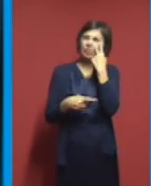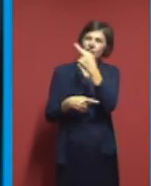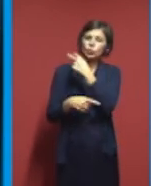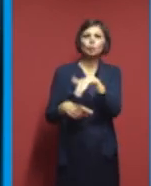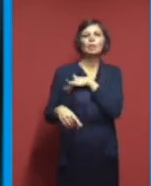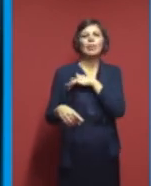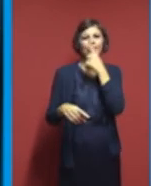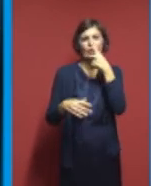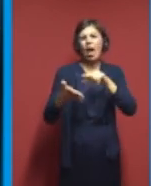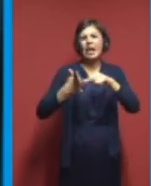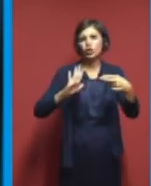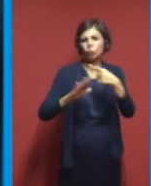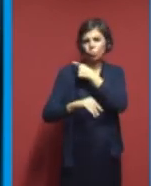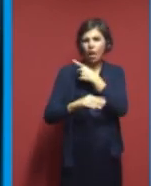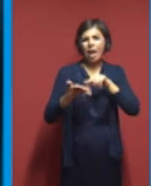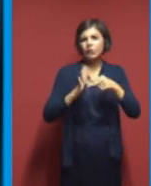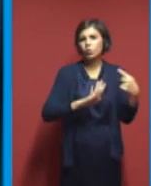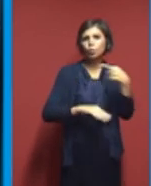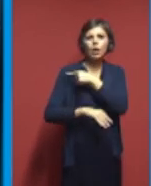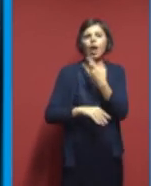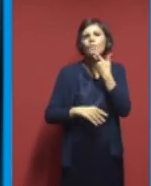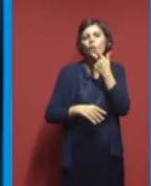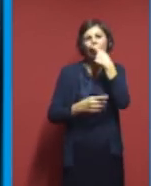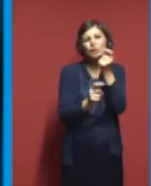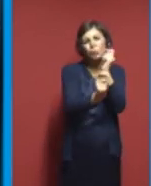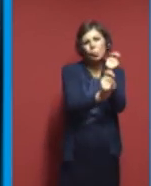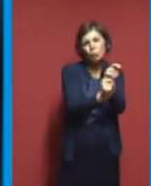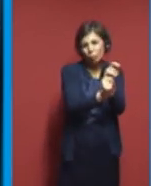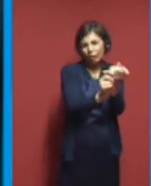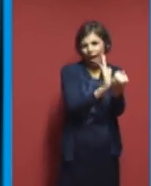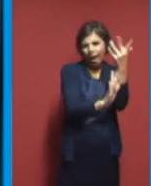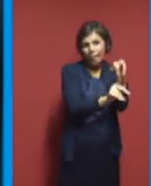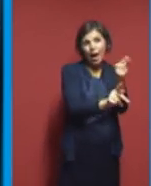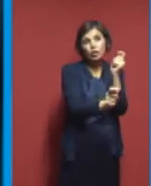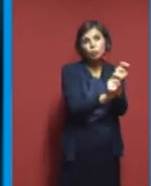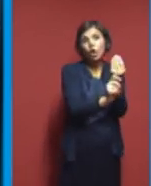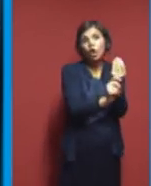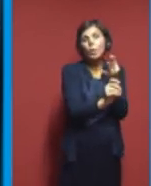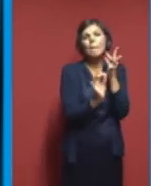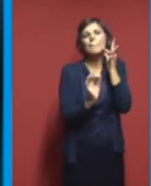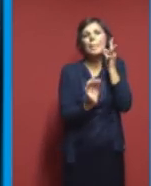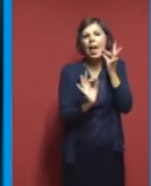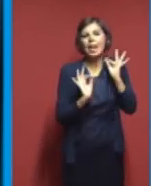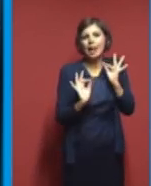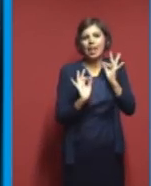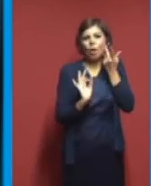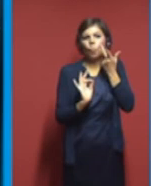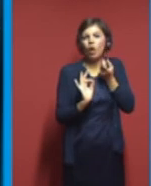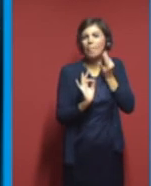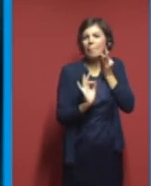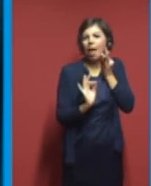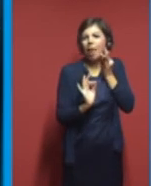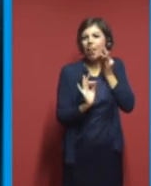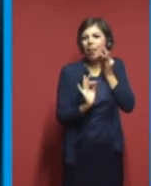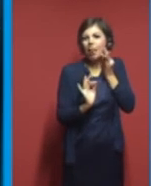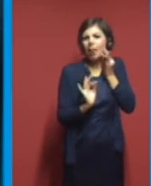sculptures out of skin that we transfected to glow green. So they call it their living tattoo project. And it'll be on display in